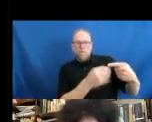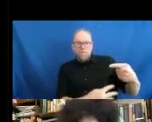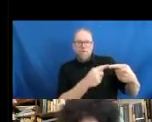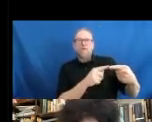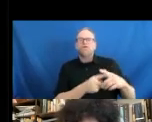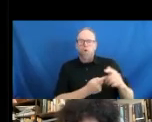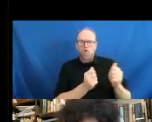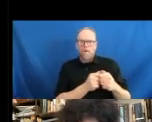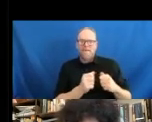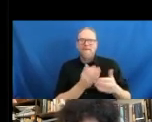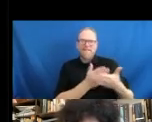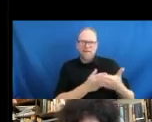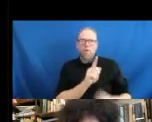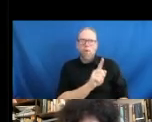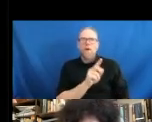section